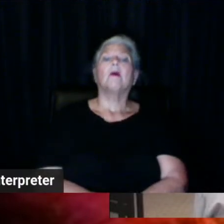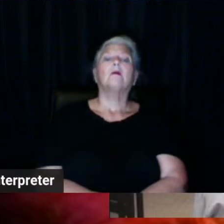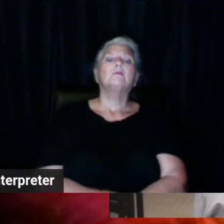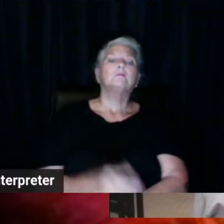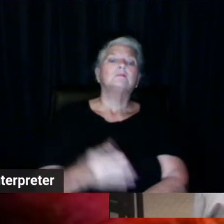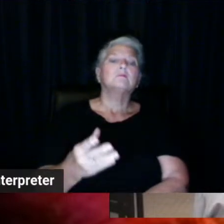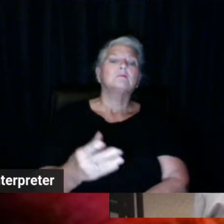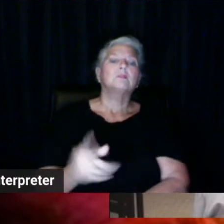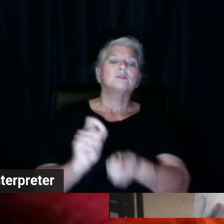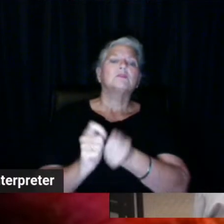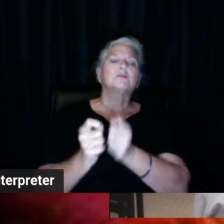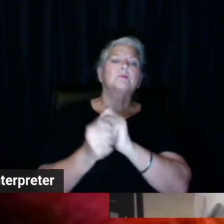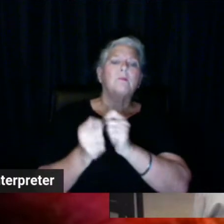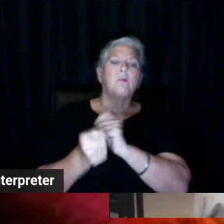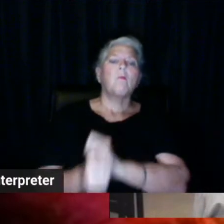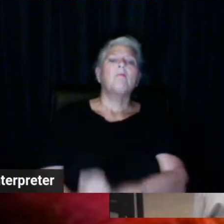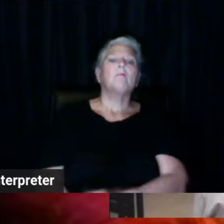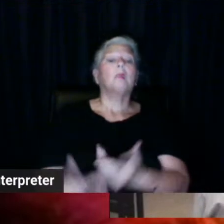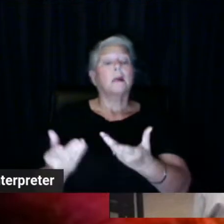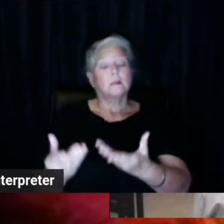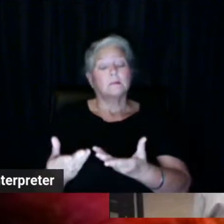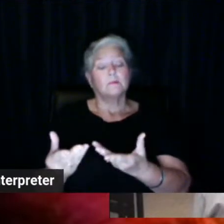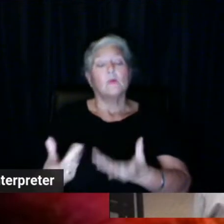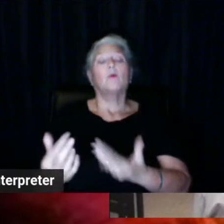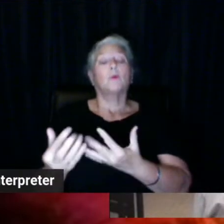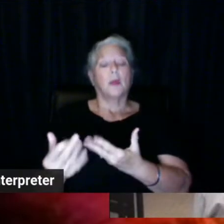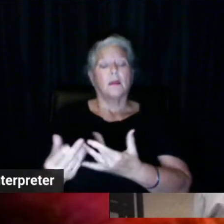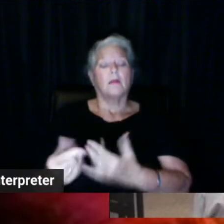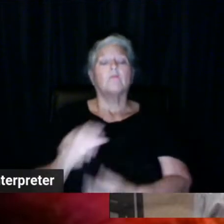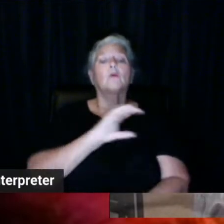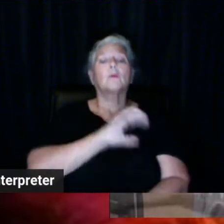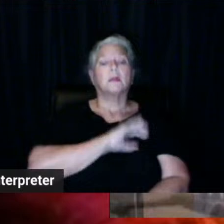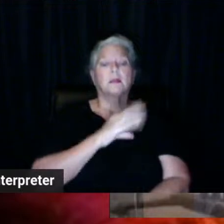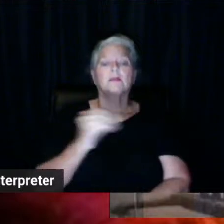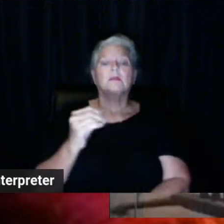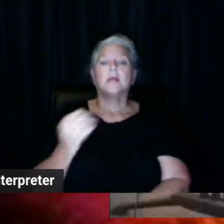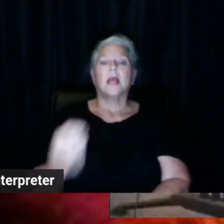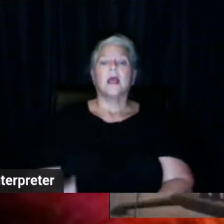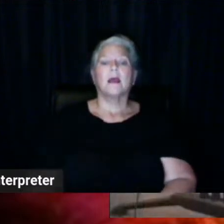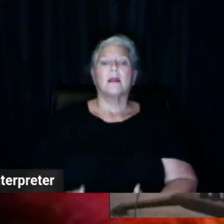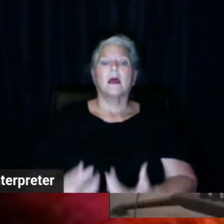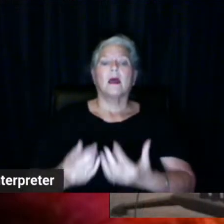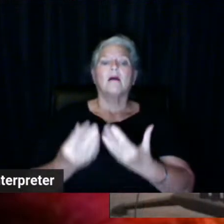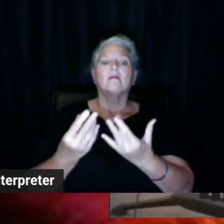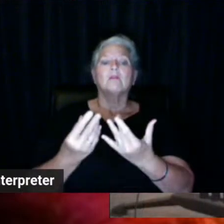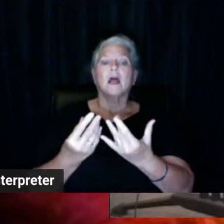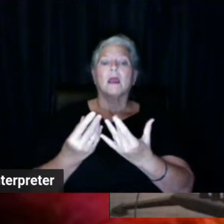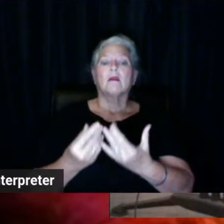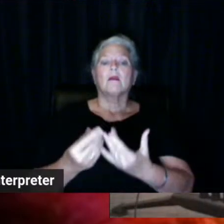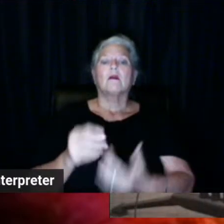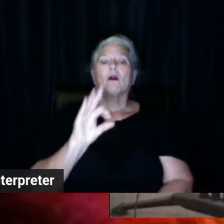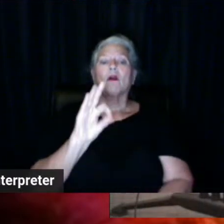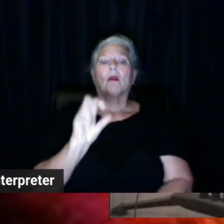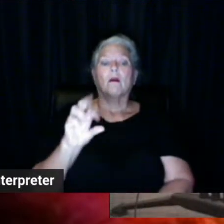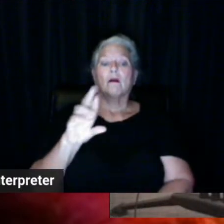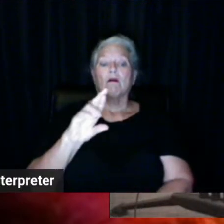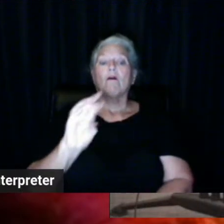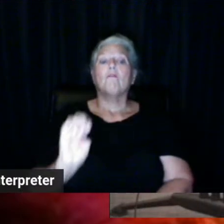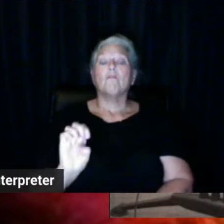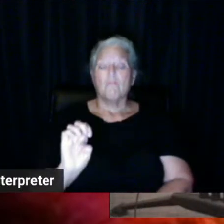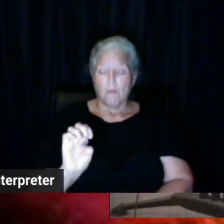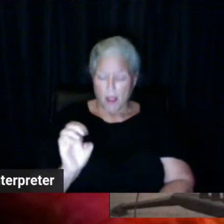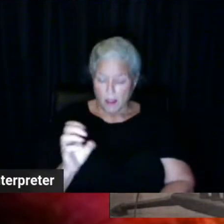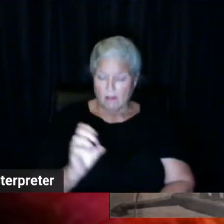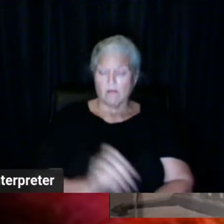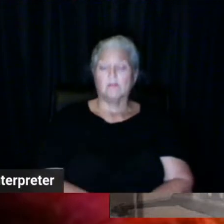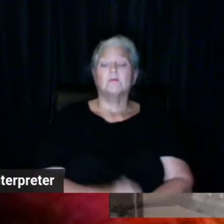fire approval. So do I have a second to the friendly amendment? Yes, second. Motion has been made and seconded. Any